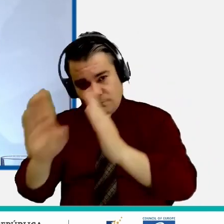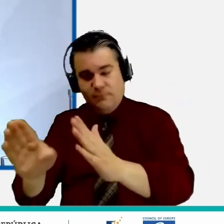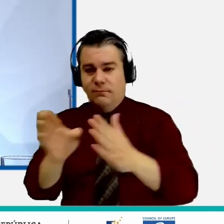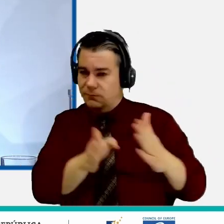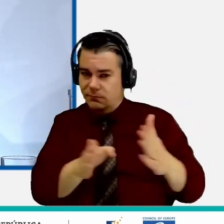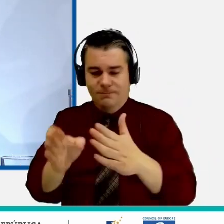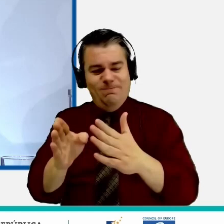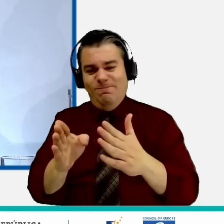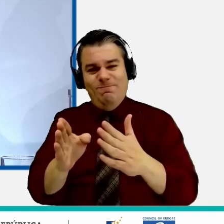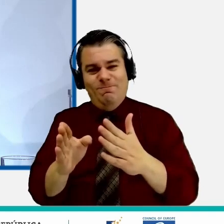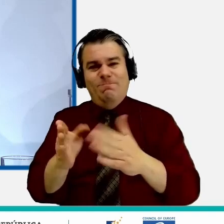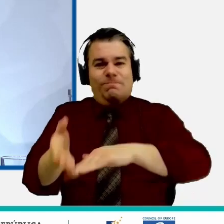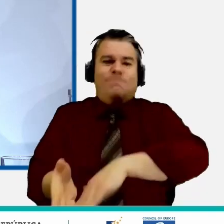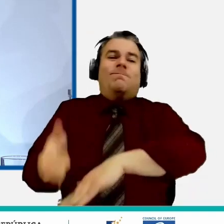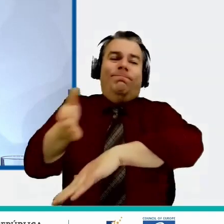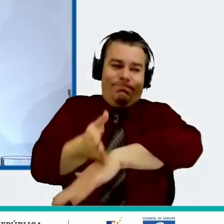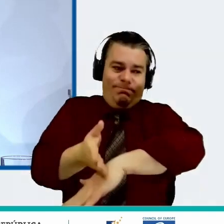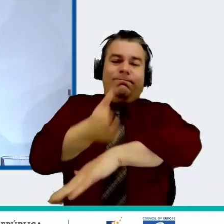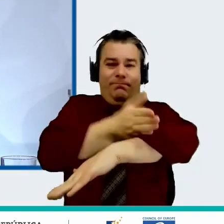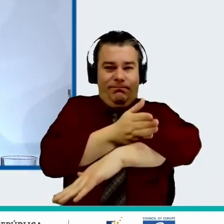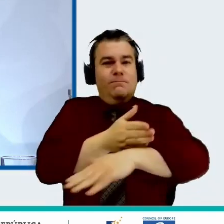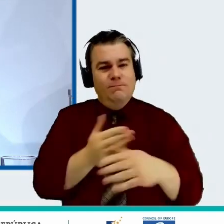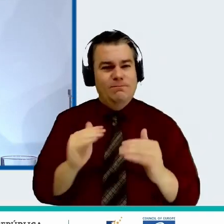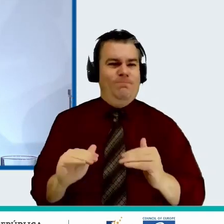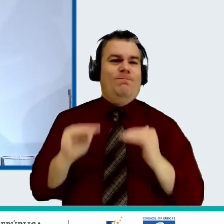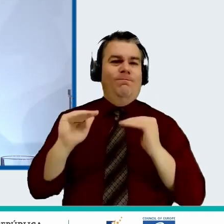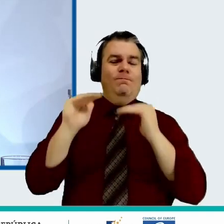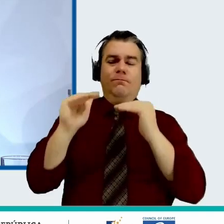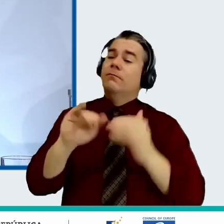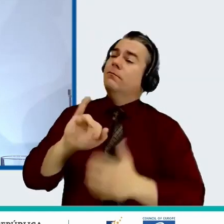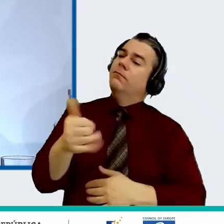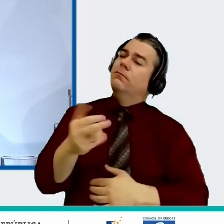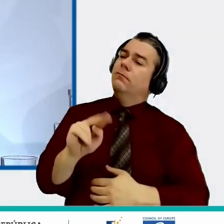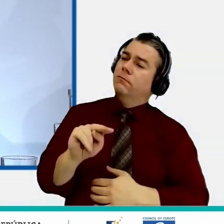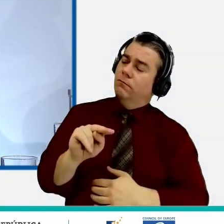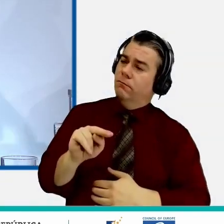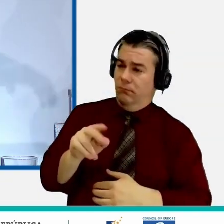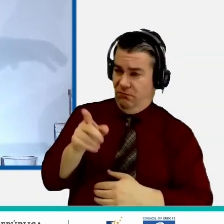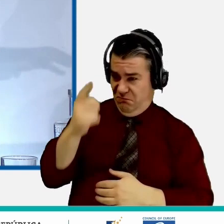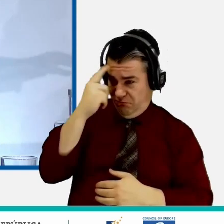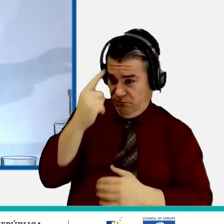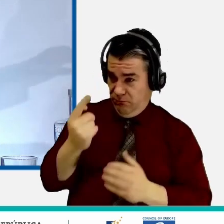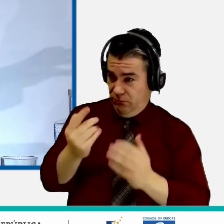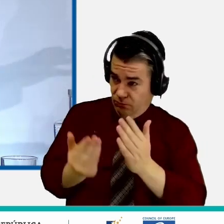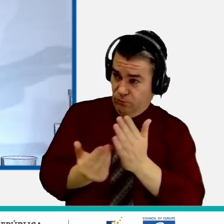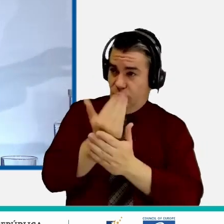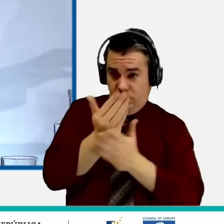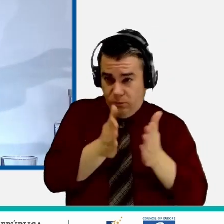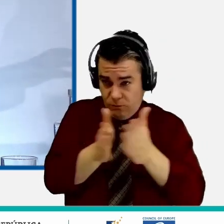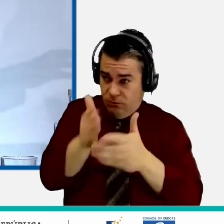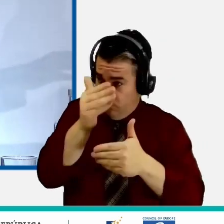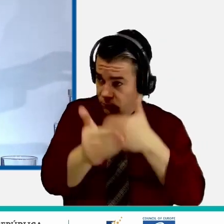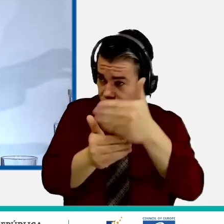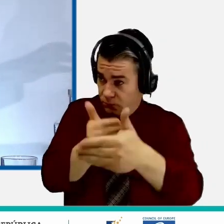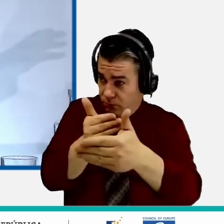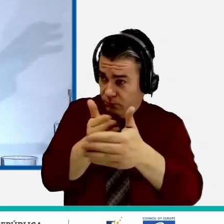those gaps. The question to you, John, do you think that the new roadmap and the direction this